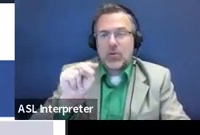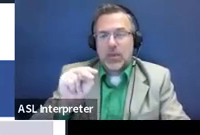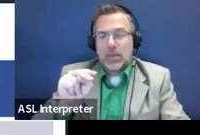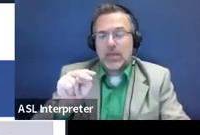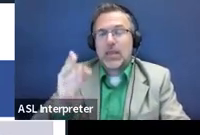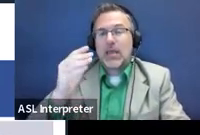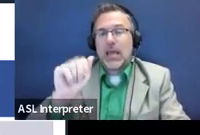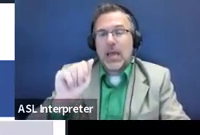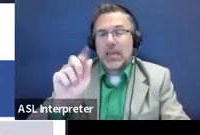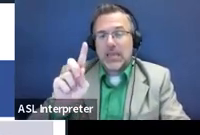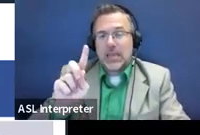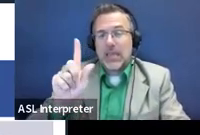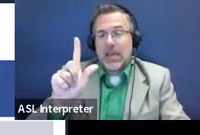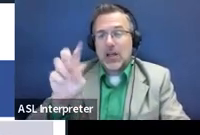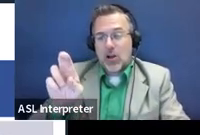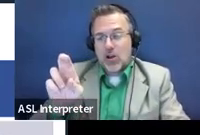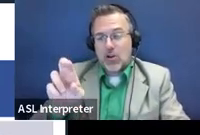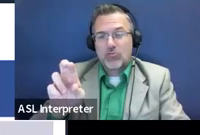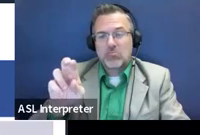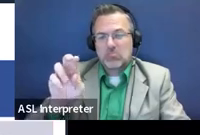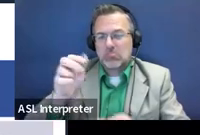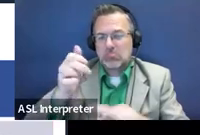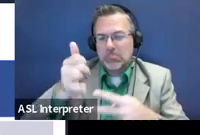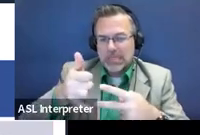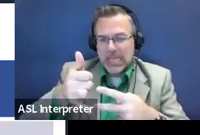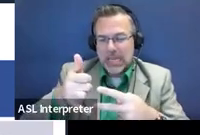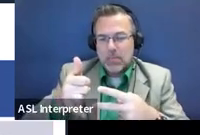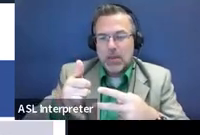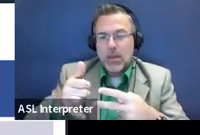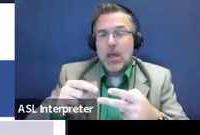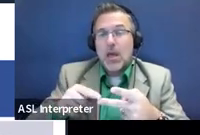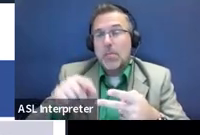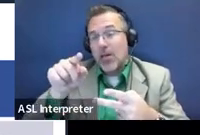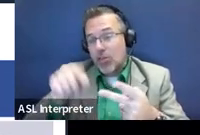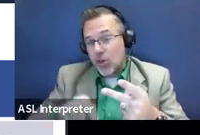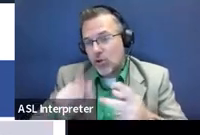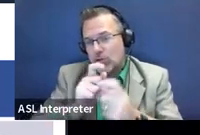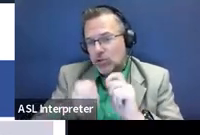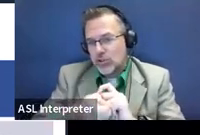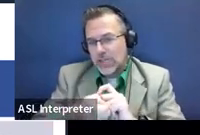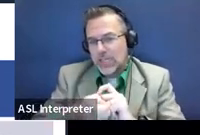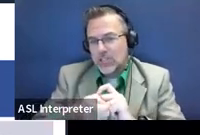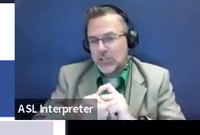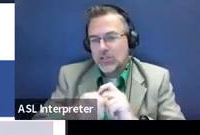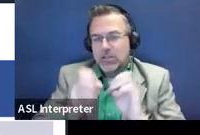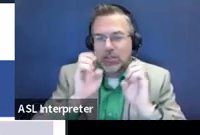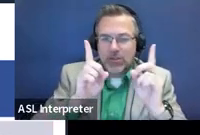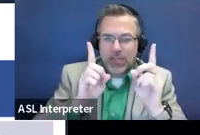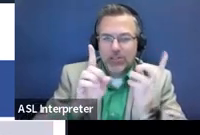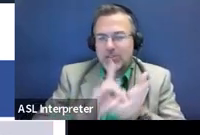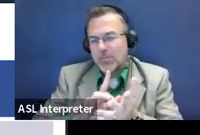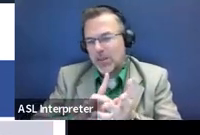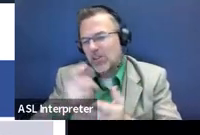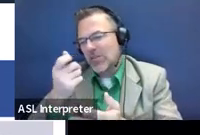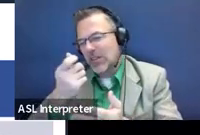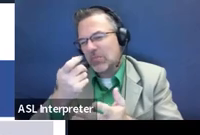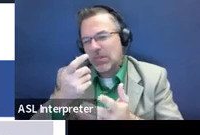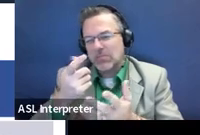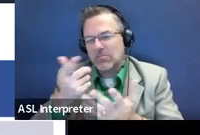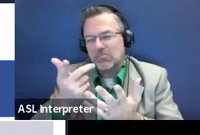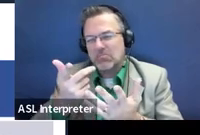the same for both, but then these ones change for education and medical. There are a little bit of